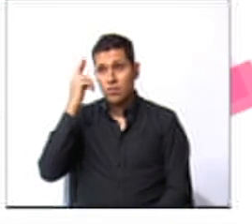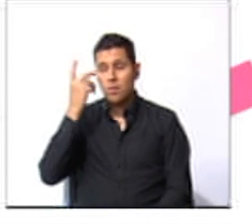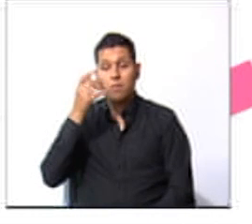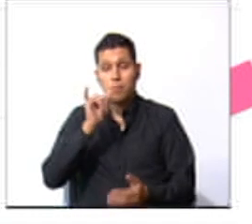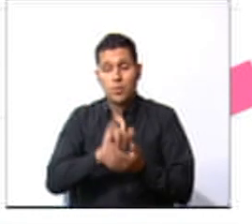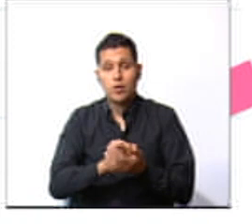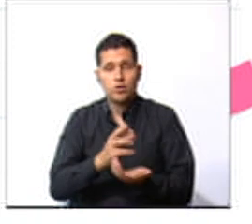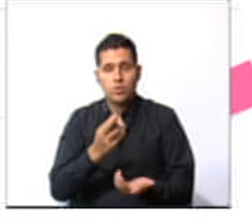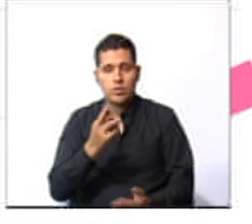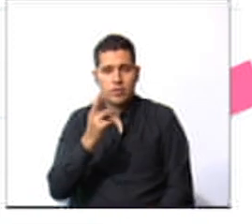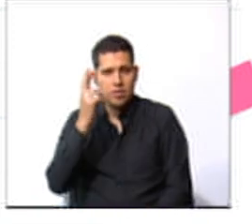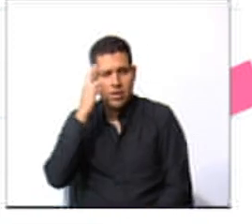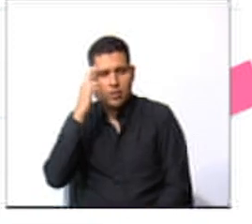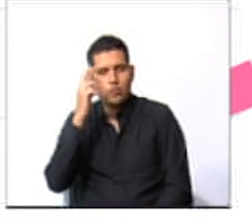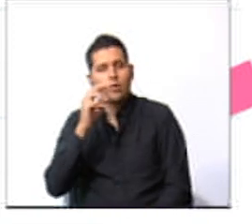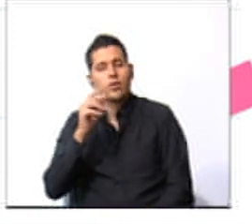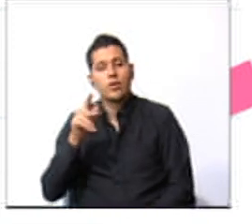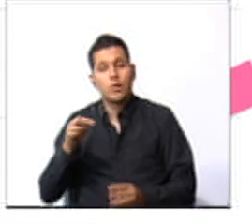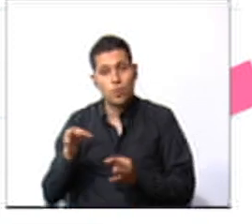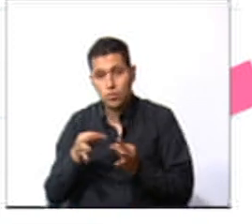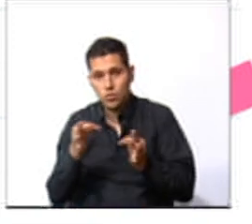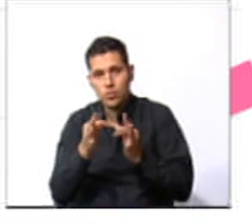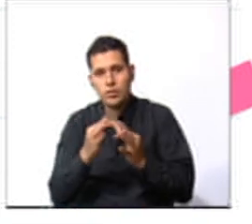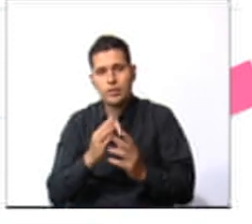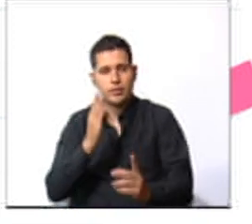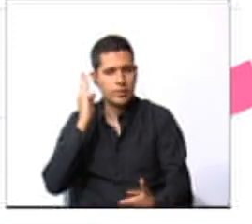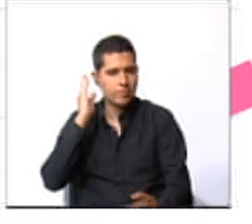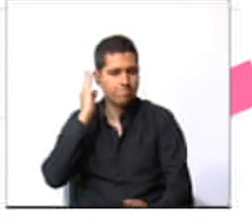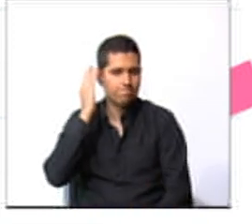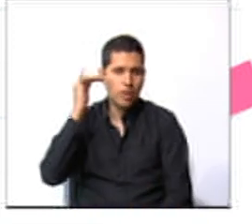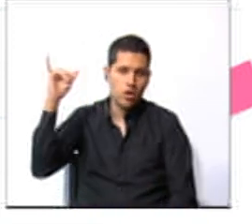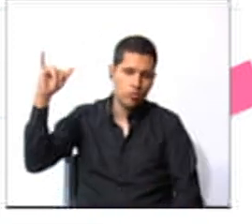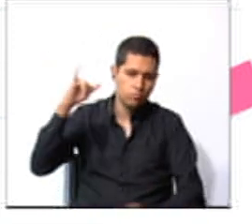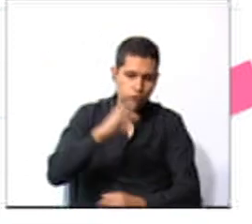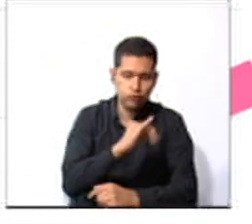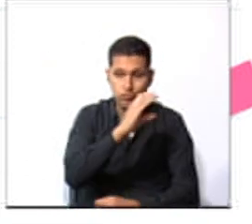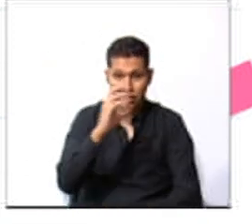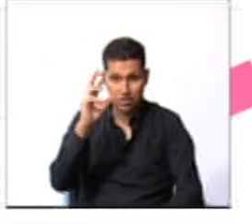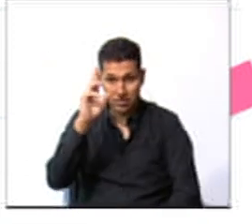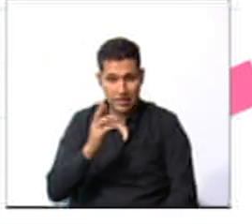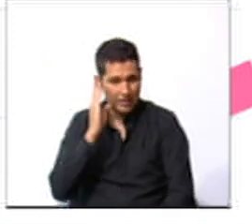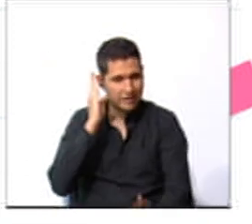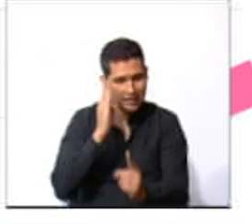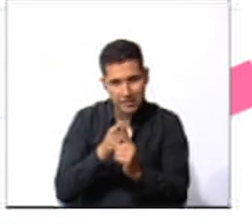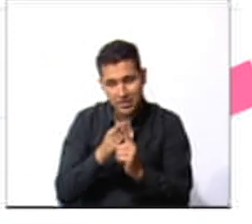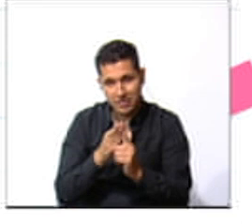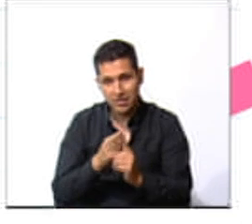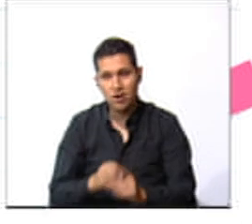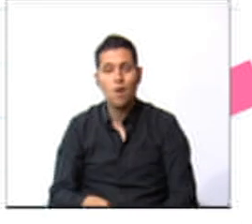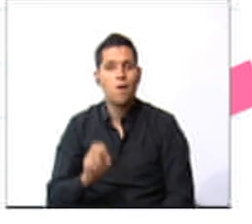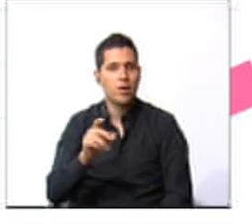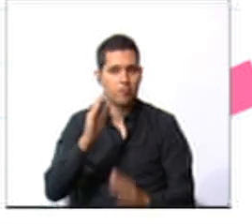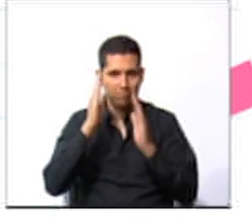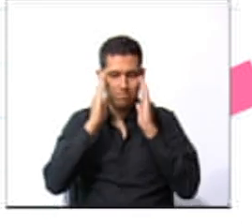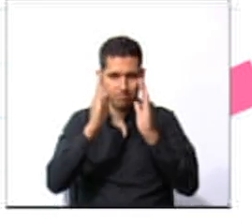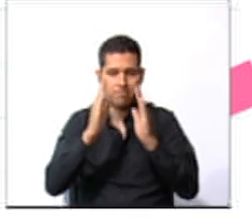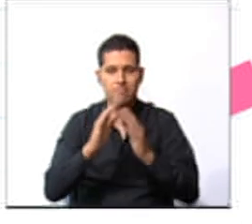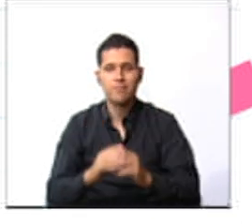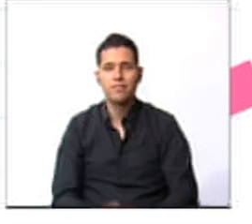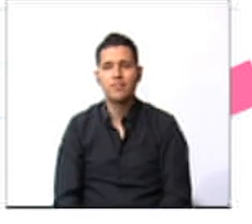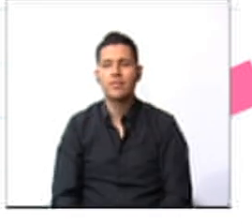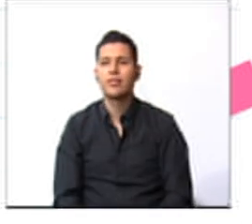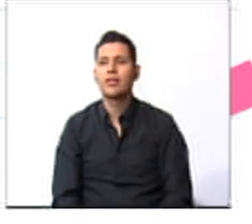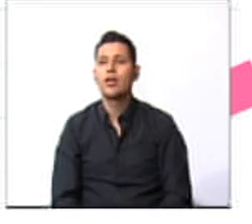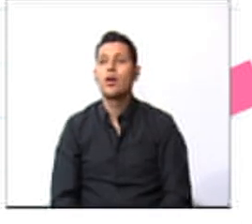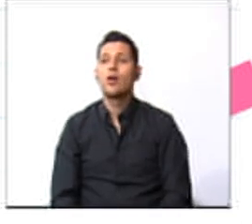Vamos a leer el texto nuevamente. Pongan atención and read. Come and see the natural beauty of